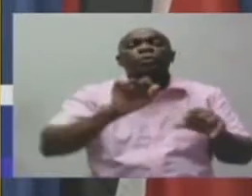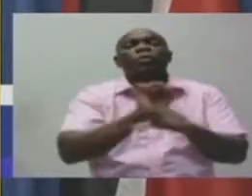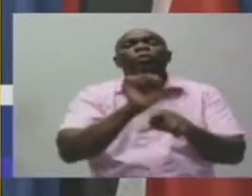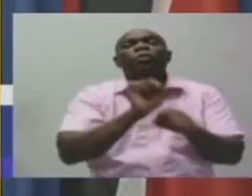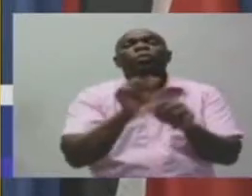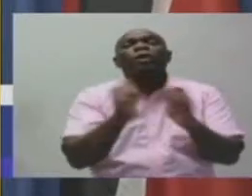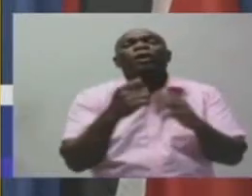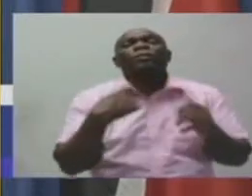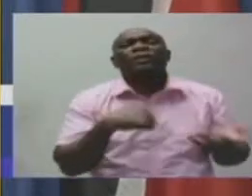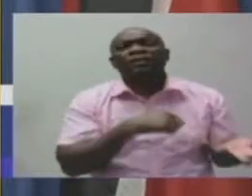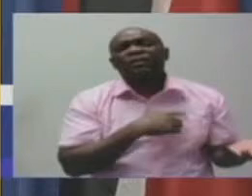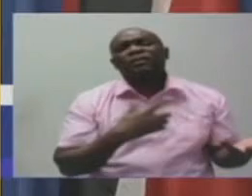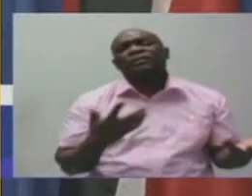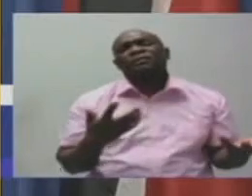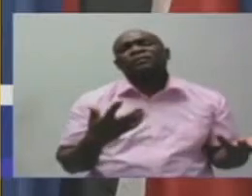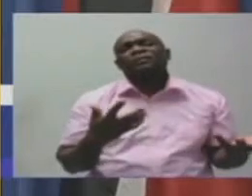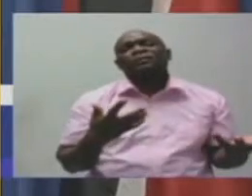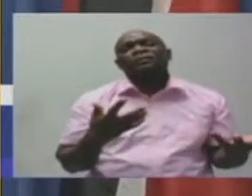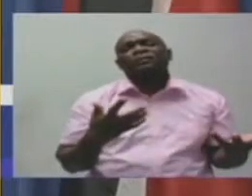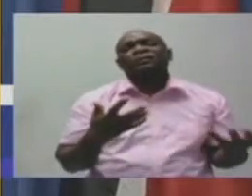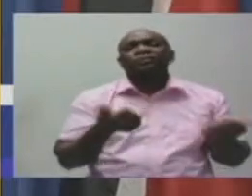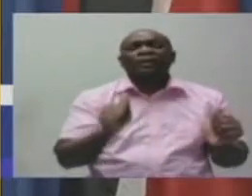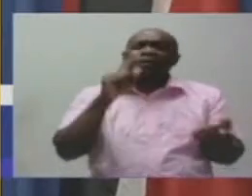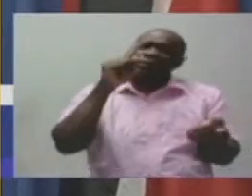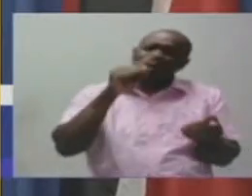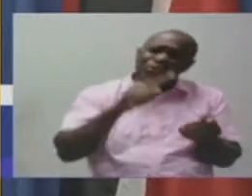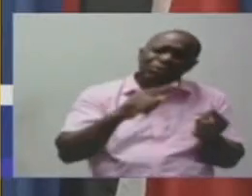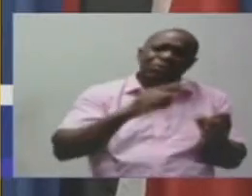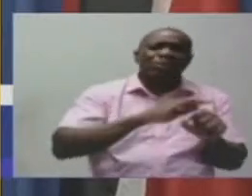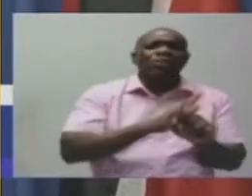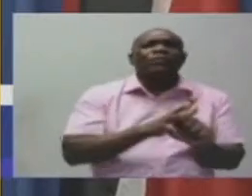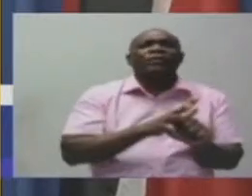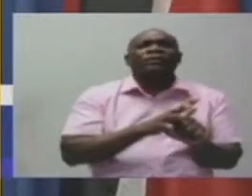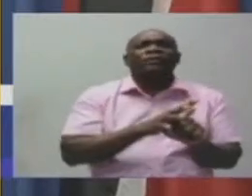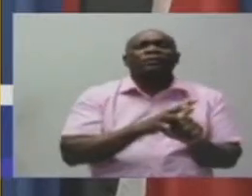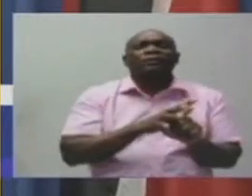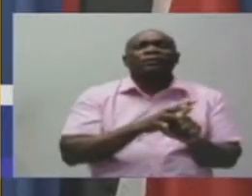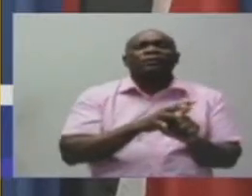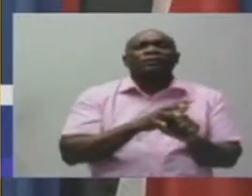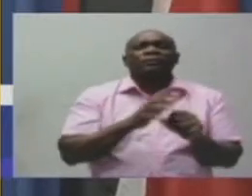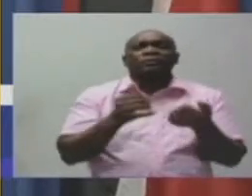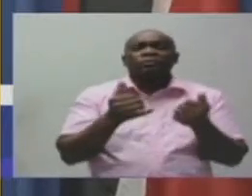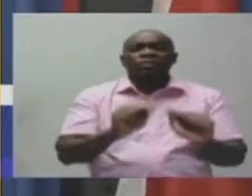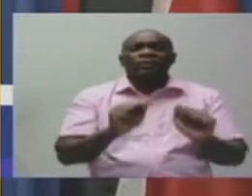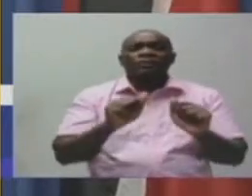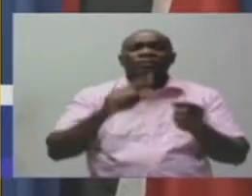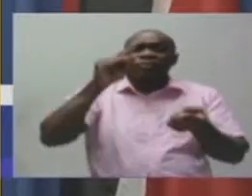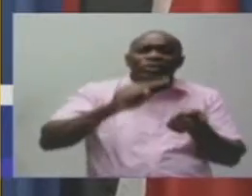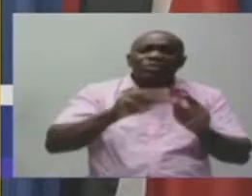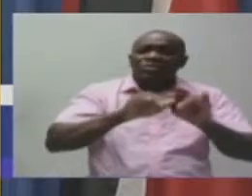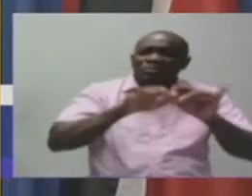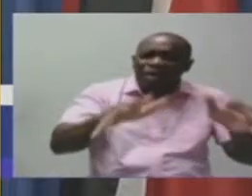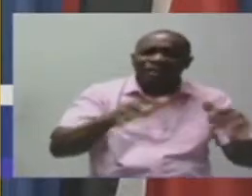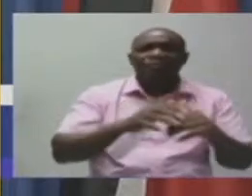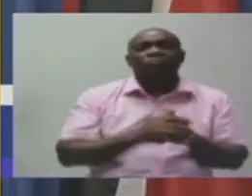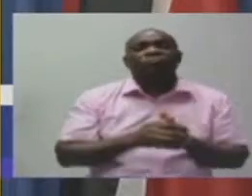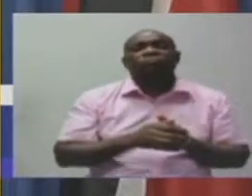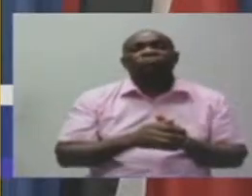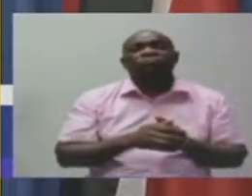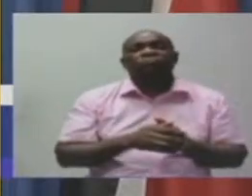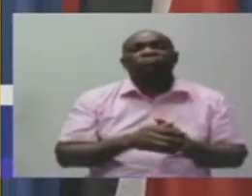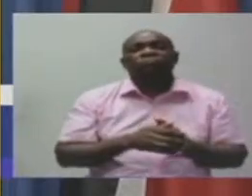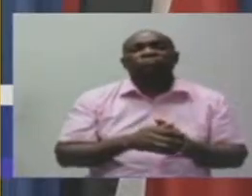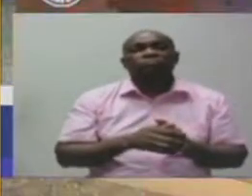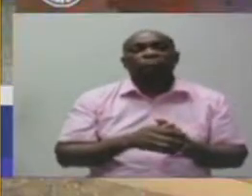and cooperating with the health protocols and other restrictions that may be in place. If you have